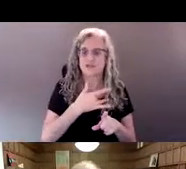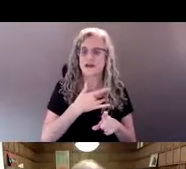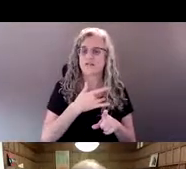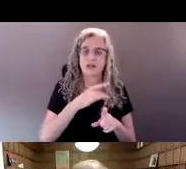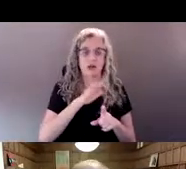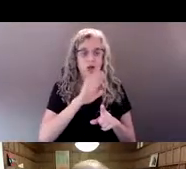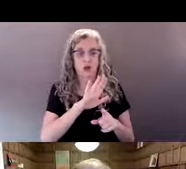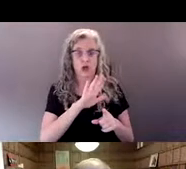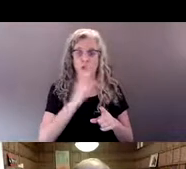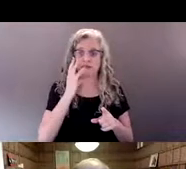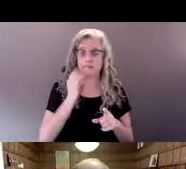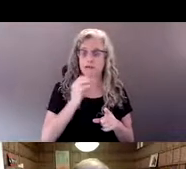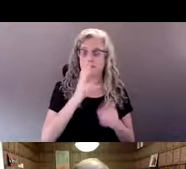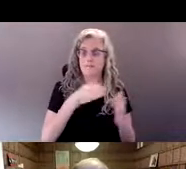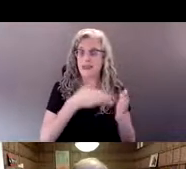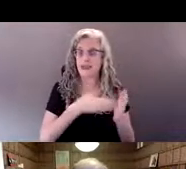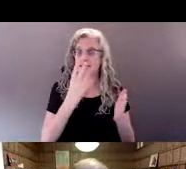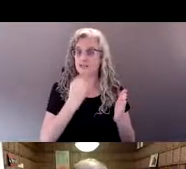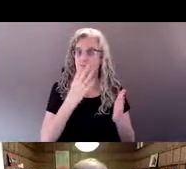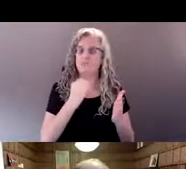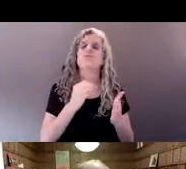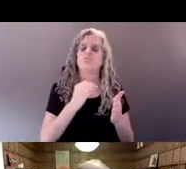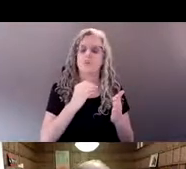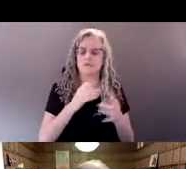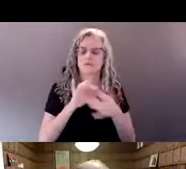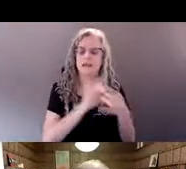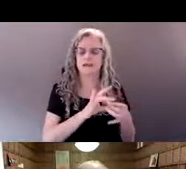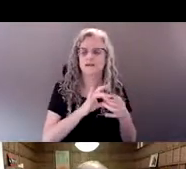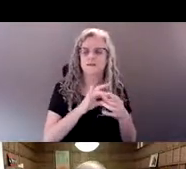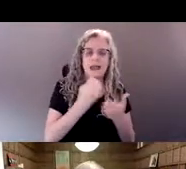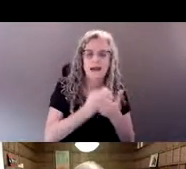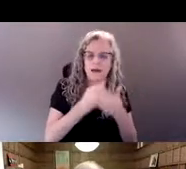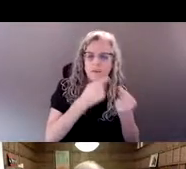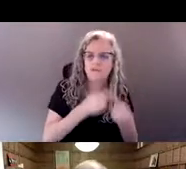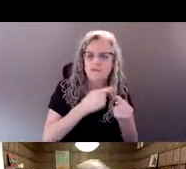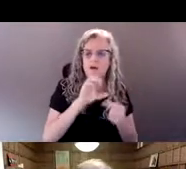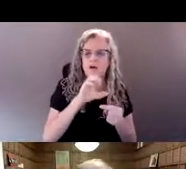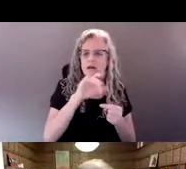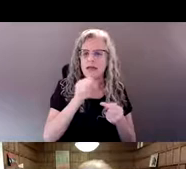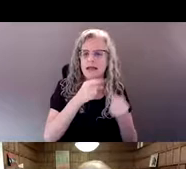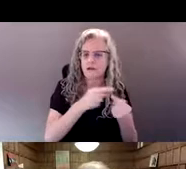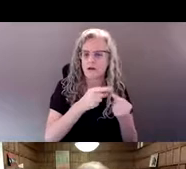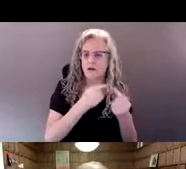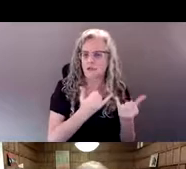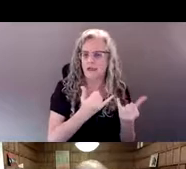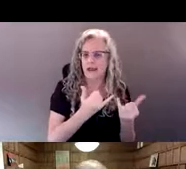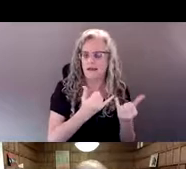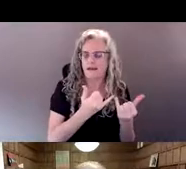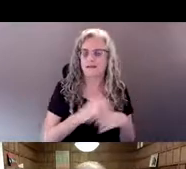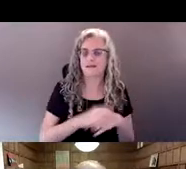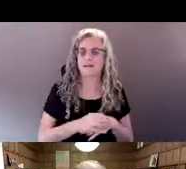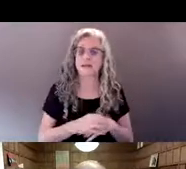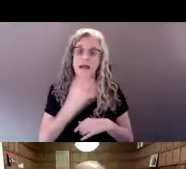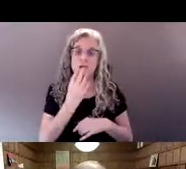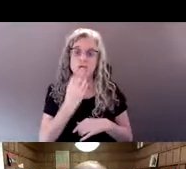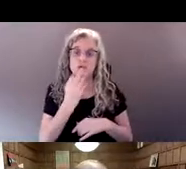the reality of economic and class struggle in the modern age. She said that the Jews had identified with and